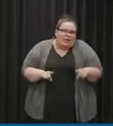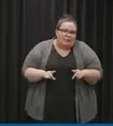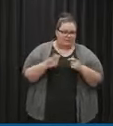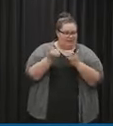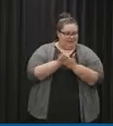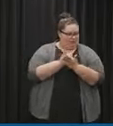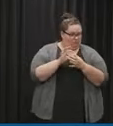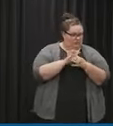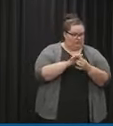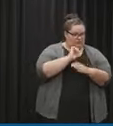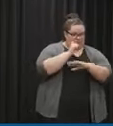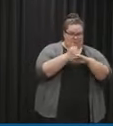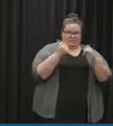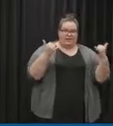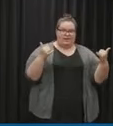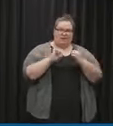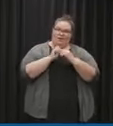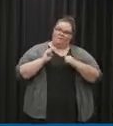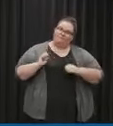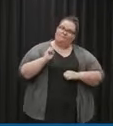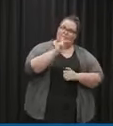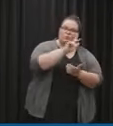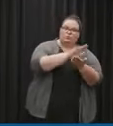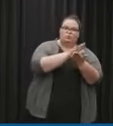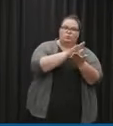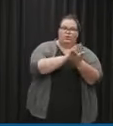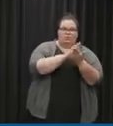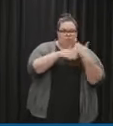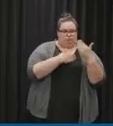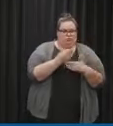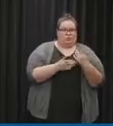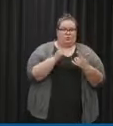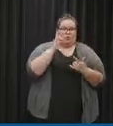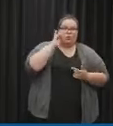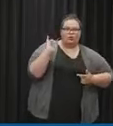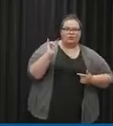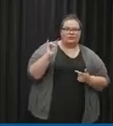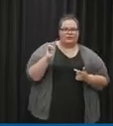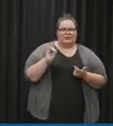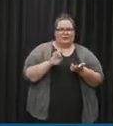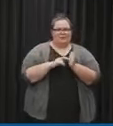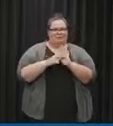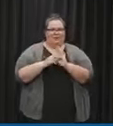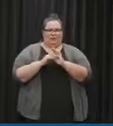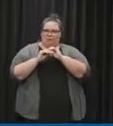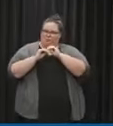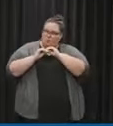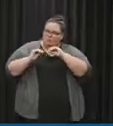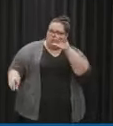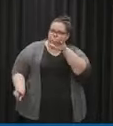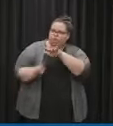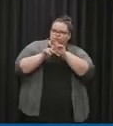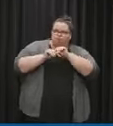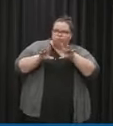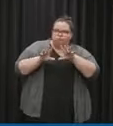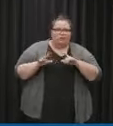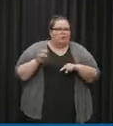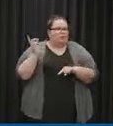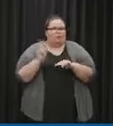up right now in terms of the back-to-school approach and the processes that we have in place, we can't eliminate the fact that the pandemic